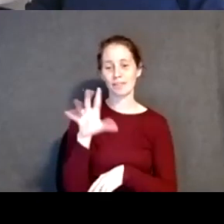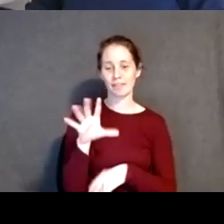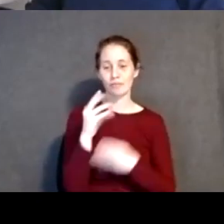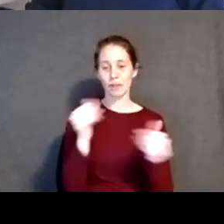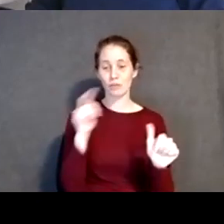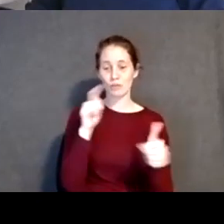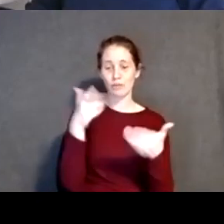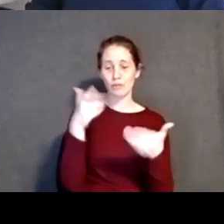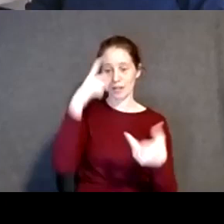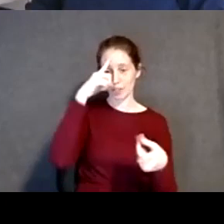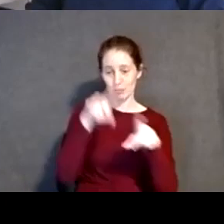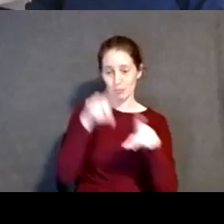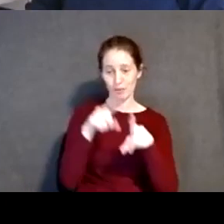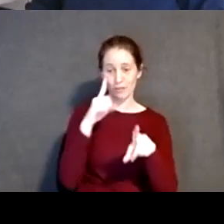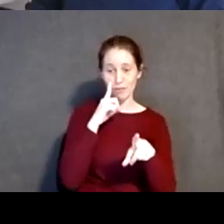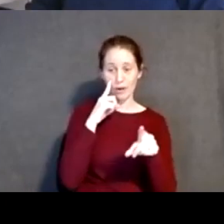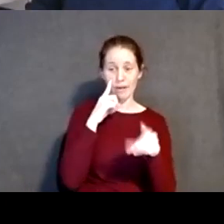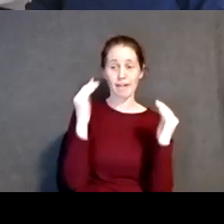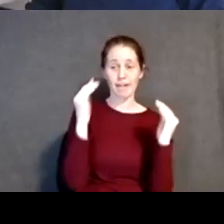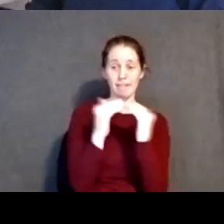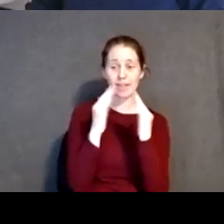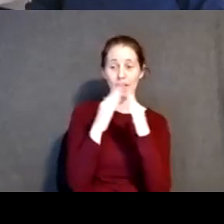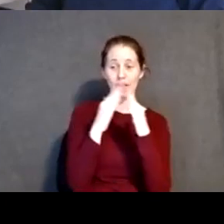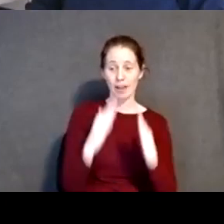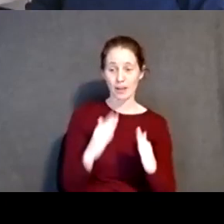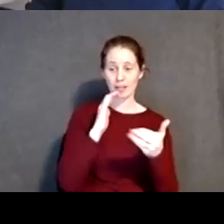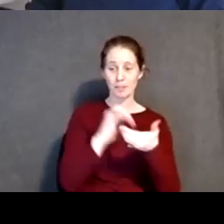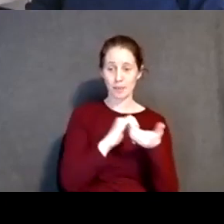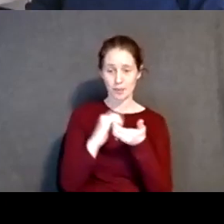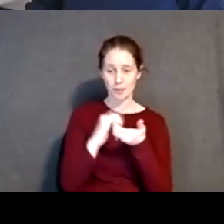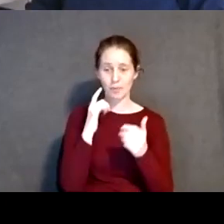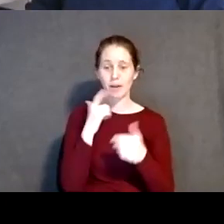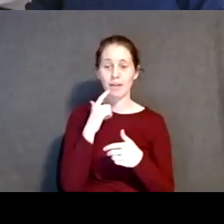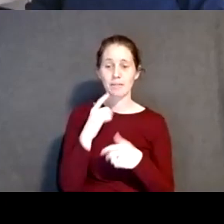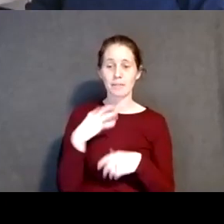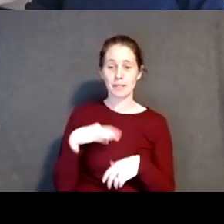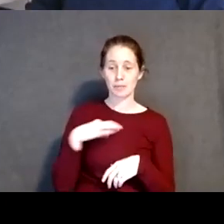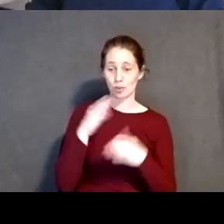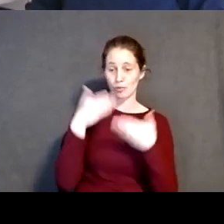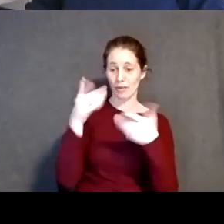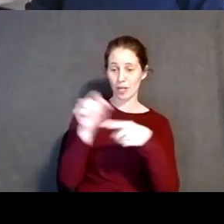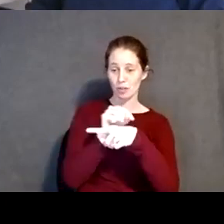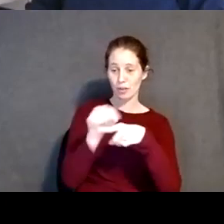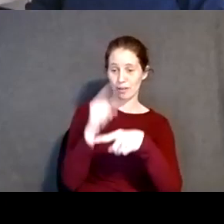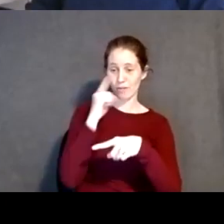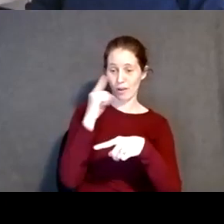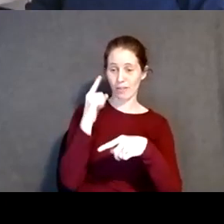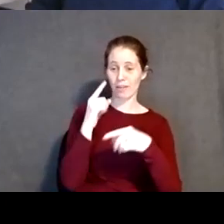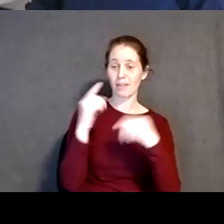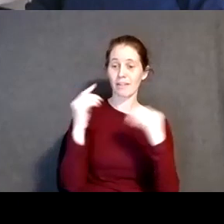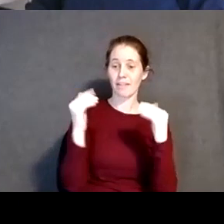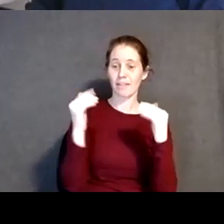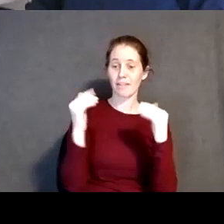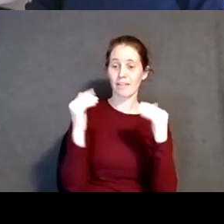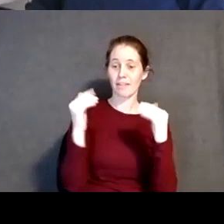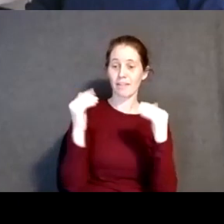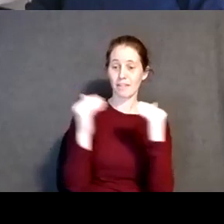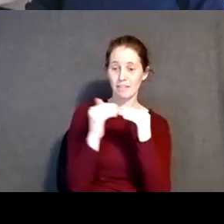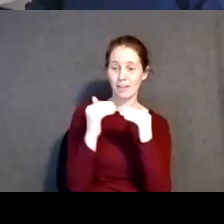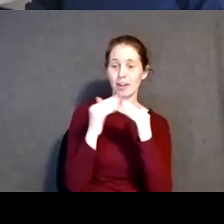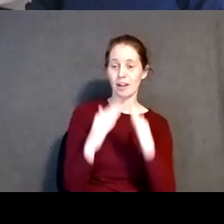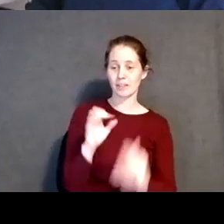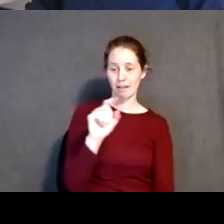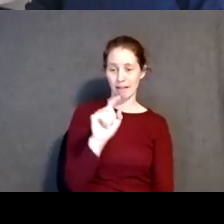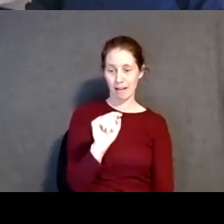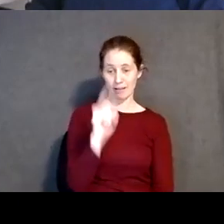with the Fair Housing Partnership of Greater Pittsburgh to provide training on the Fair Housing Act to staff of the City